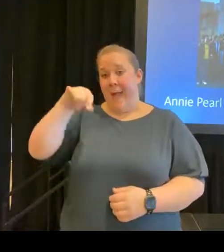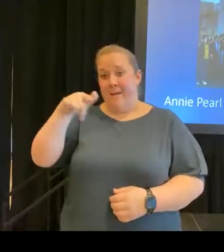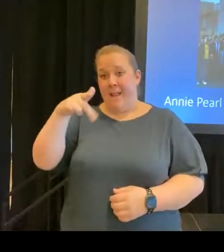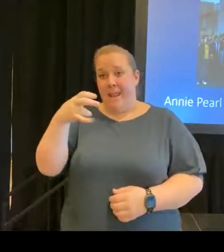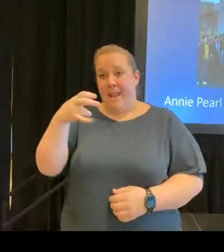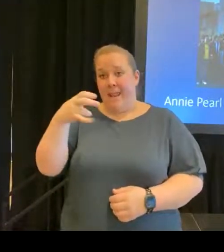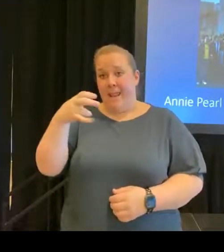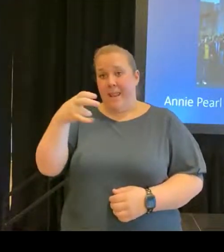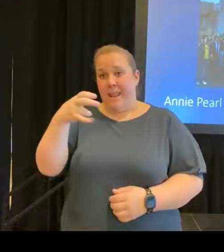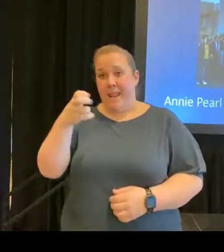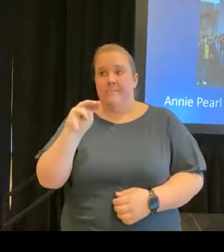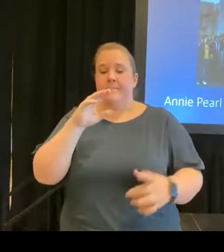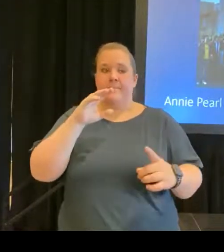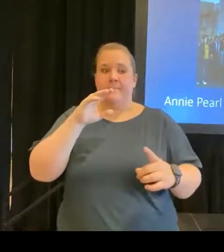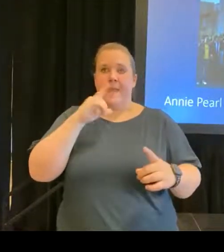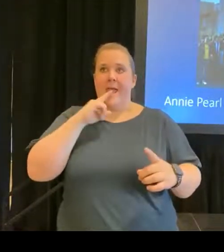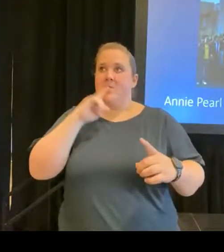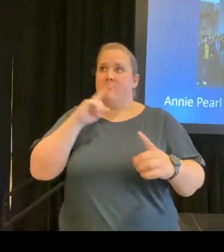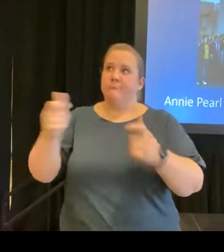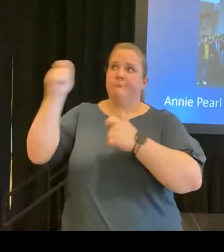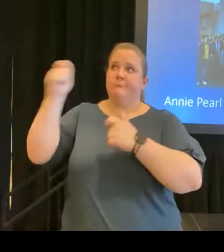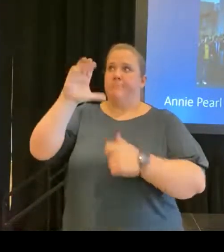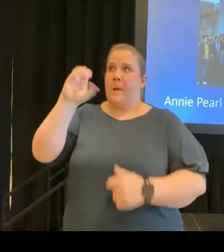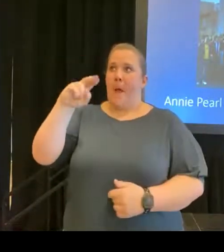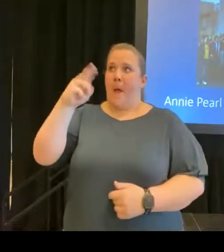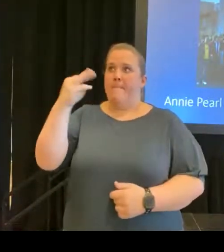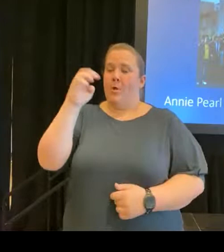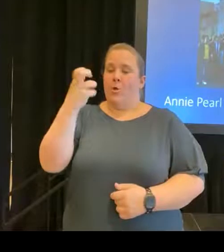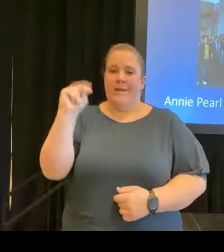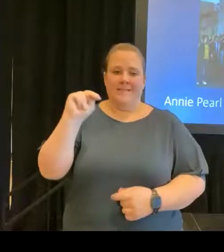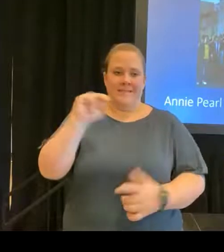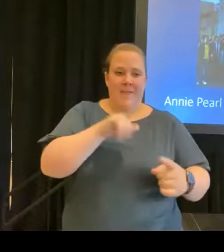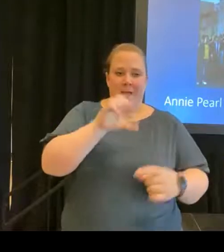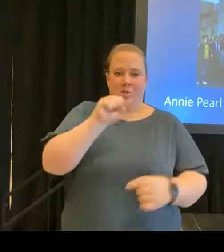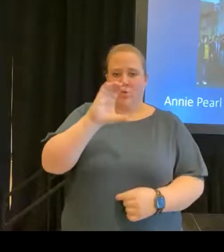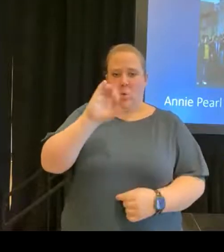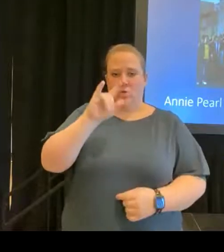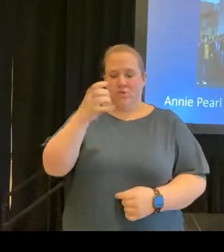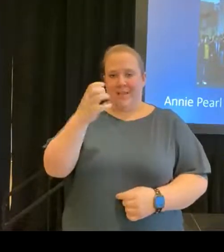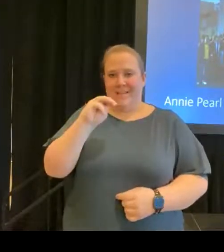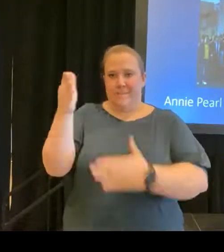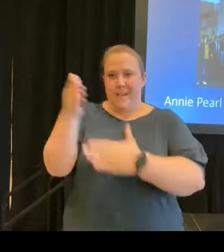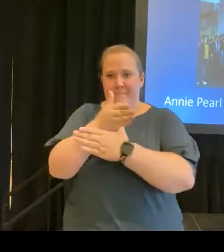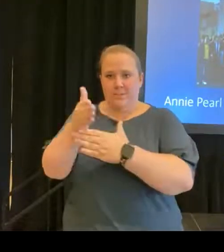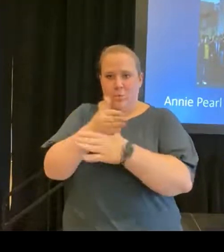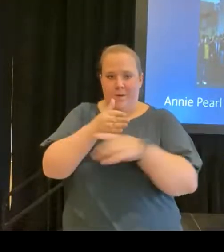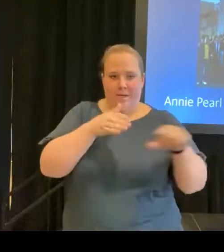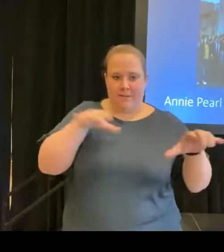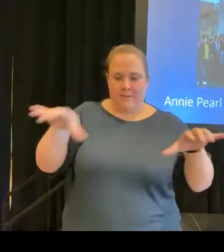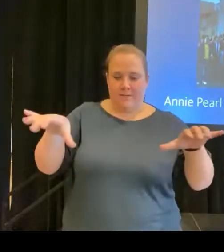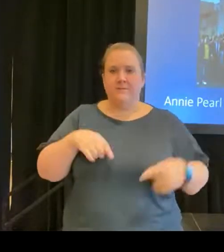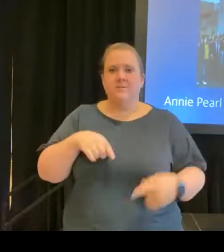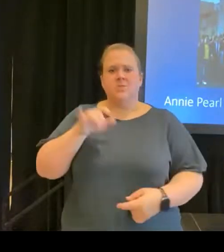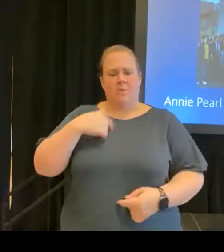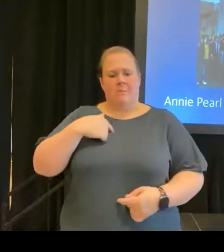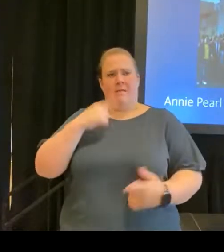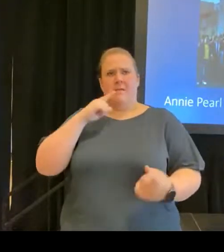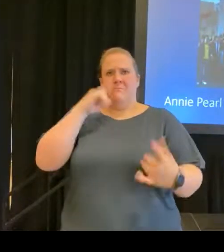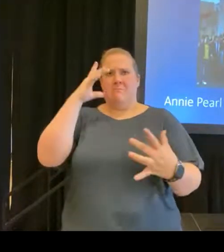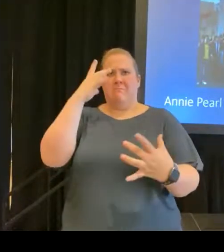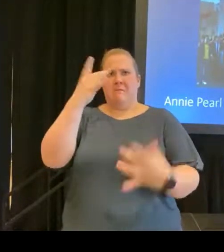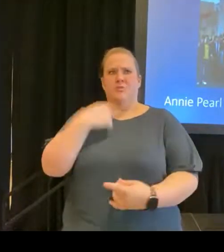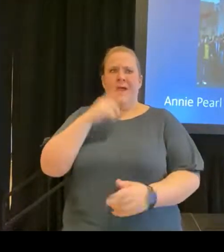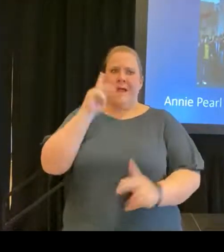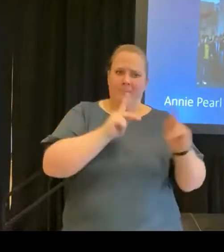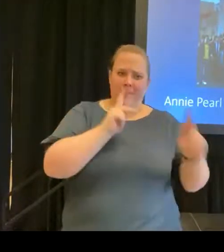call communism, right? As a philosophy major, I just thought that was fascinating because that means you can study people, right? Like people can be